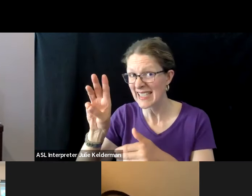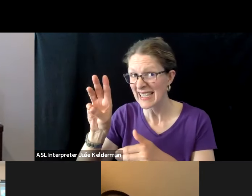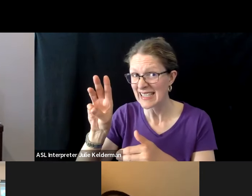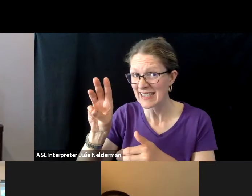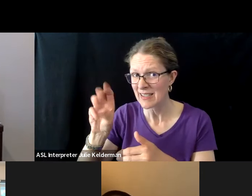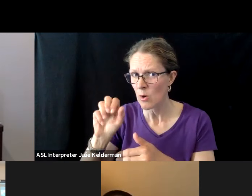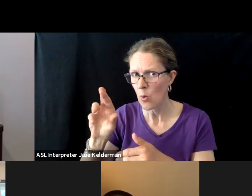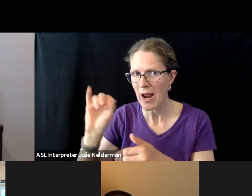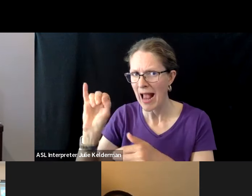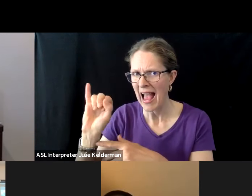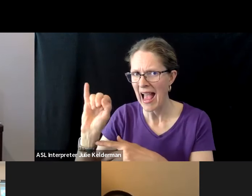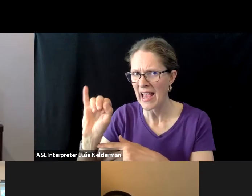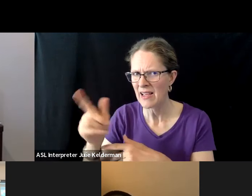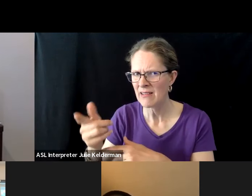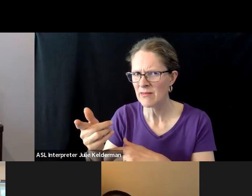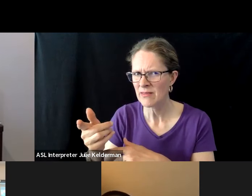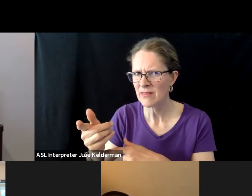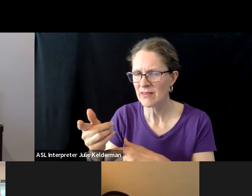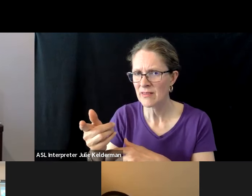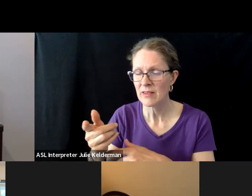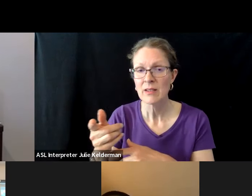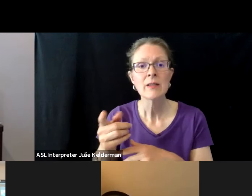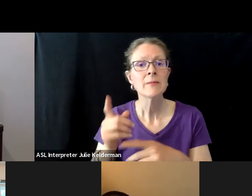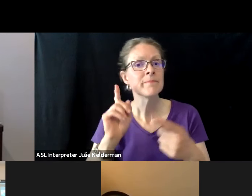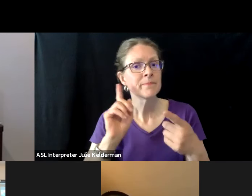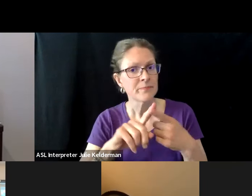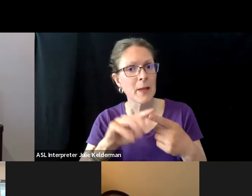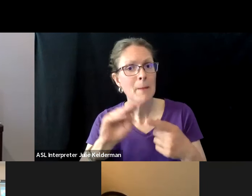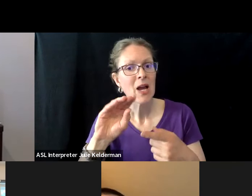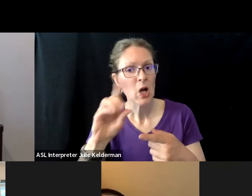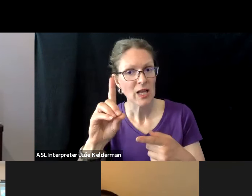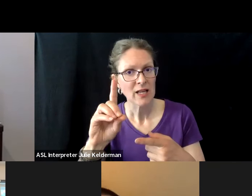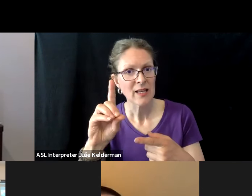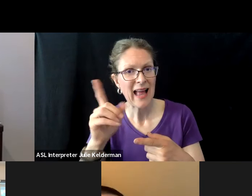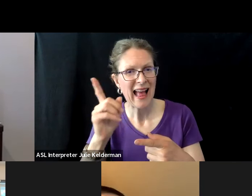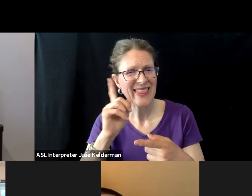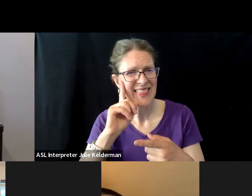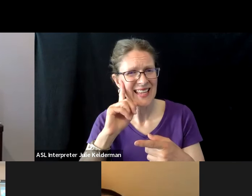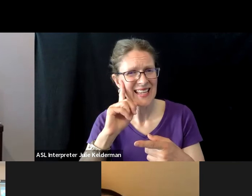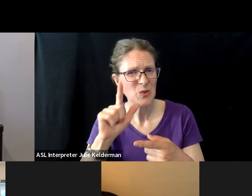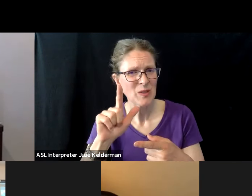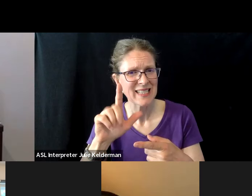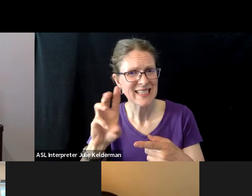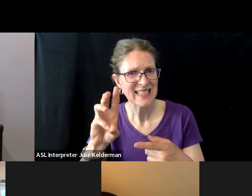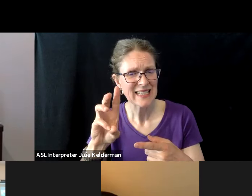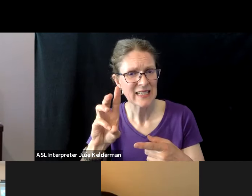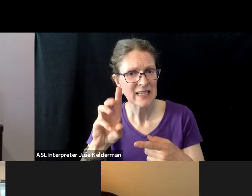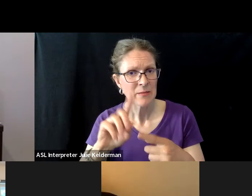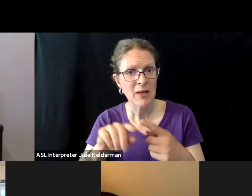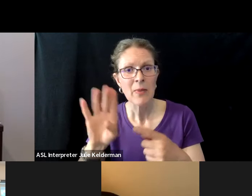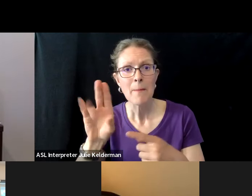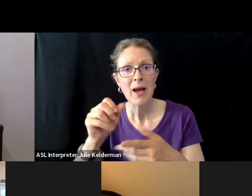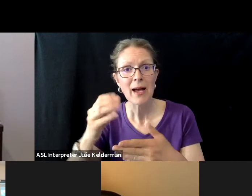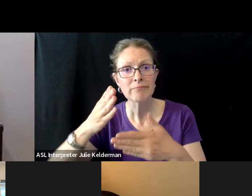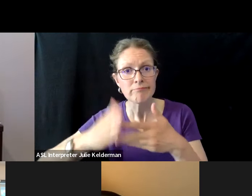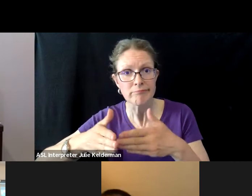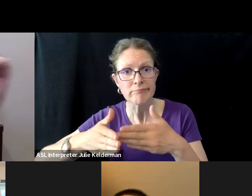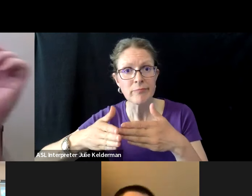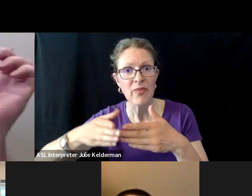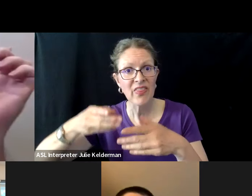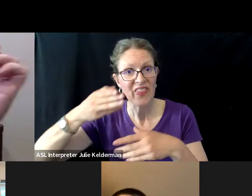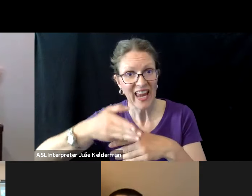I? It goes up to Maryland Avenue, but I think it might be 26th. But the bus either terminates there or